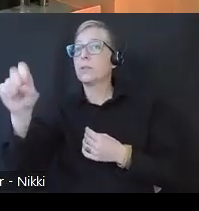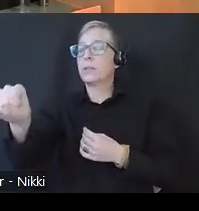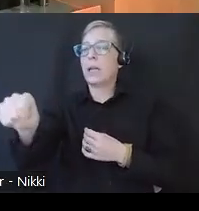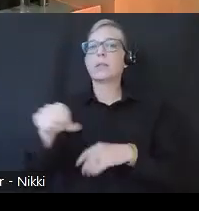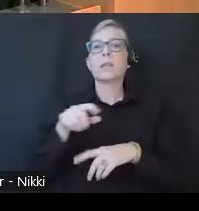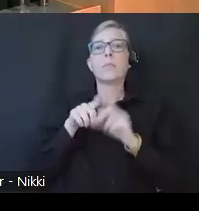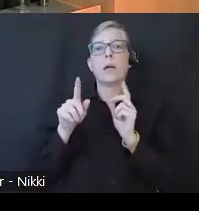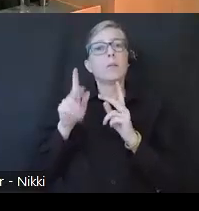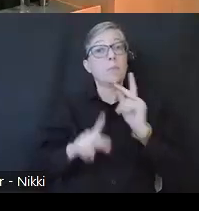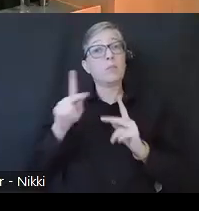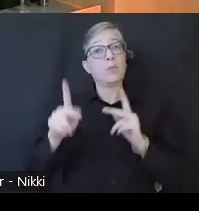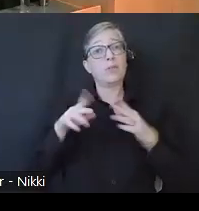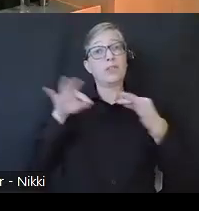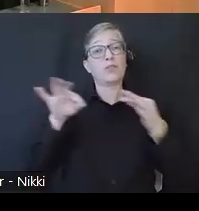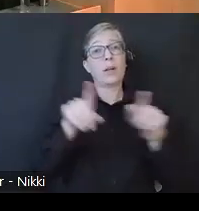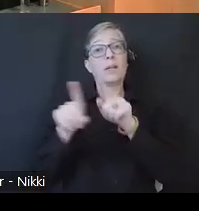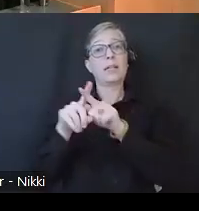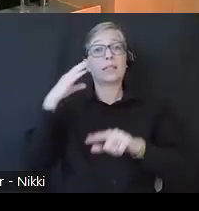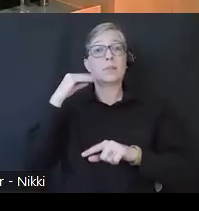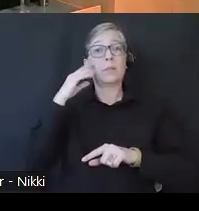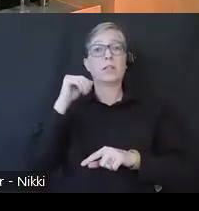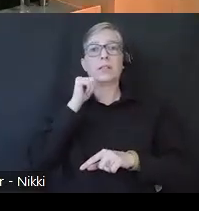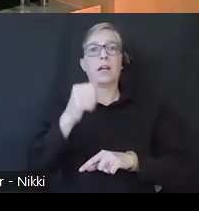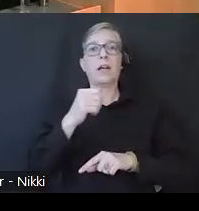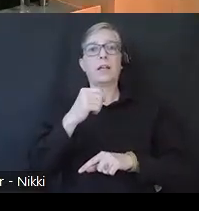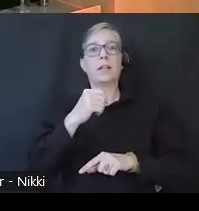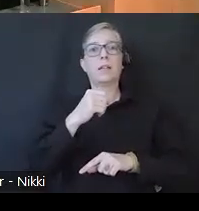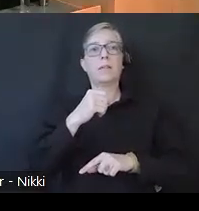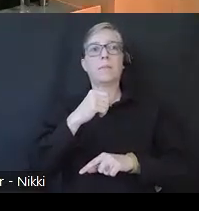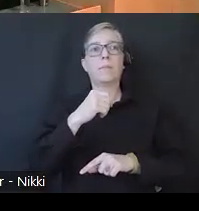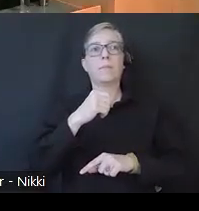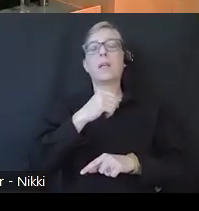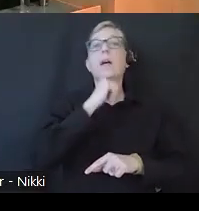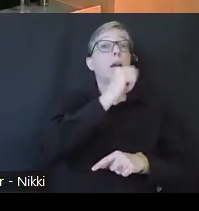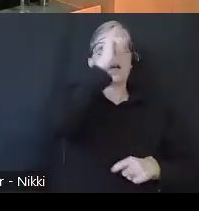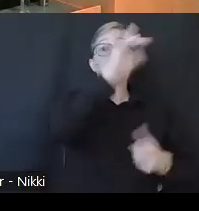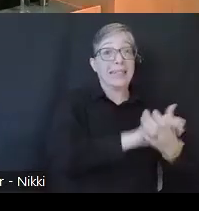as an experience and not a voice, or I'm sorry, not a belief, right? So